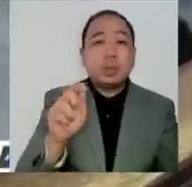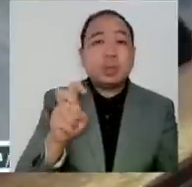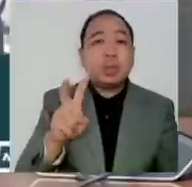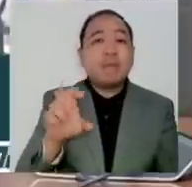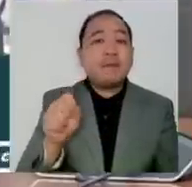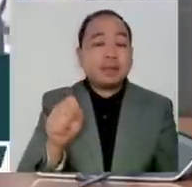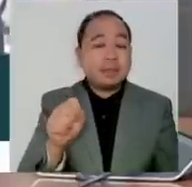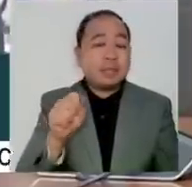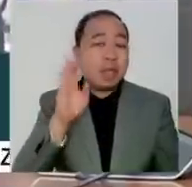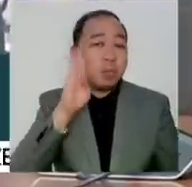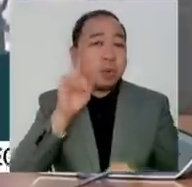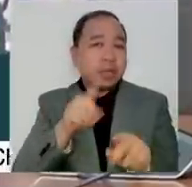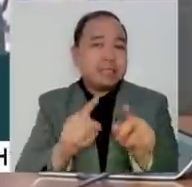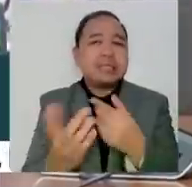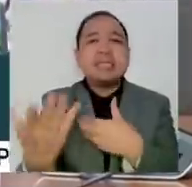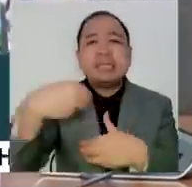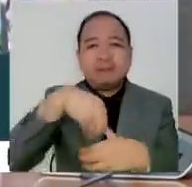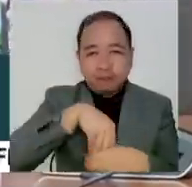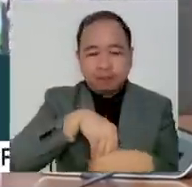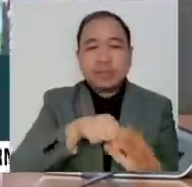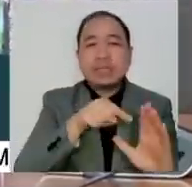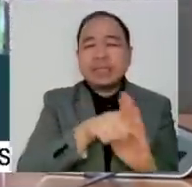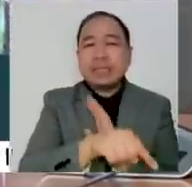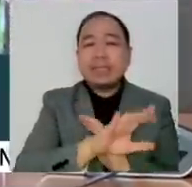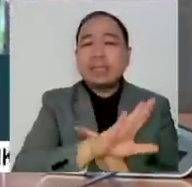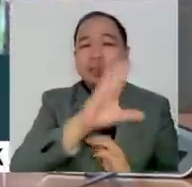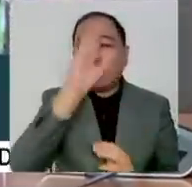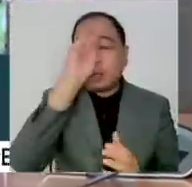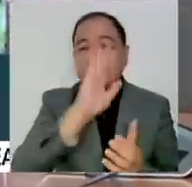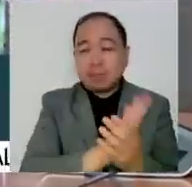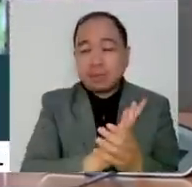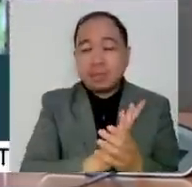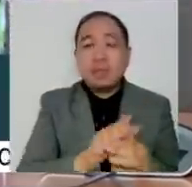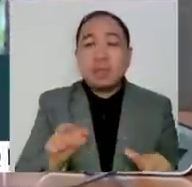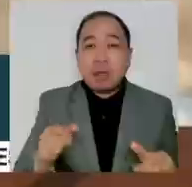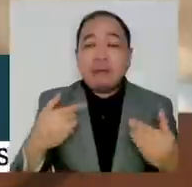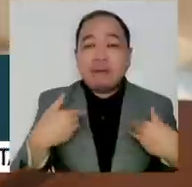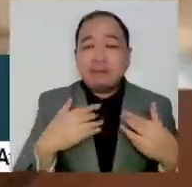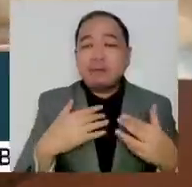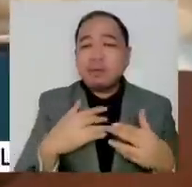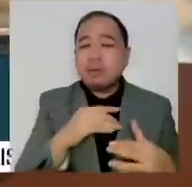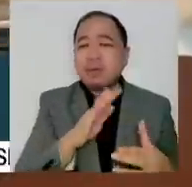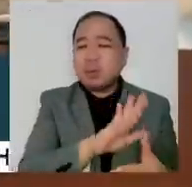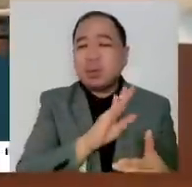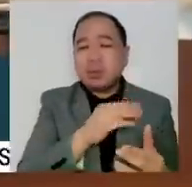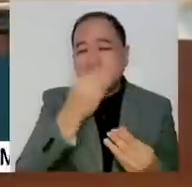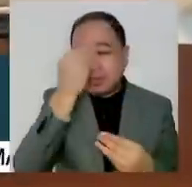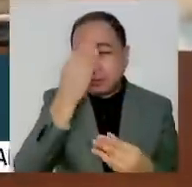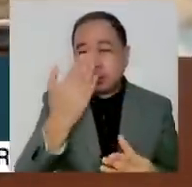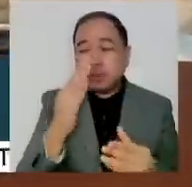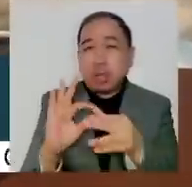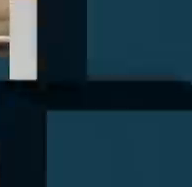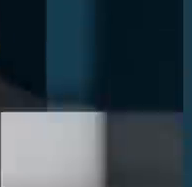involved in the killing of her husband. Degamo adds she has personal information tying the brothers to the murder.